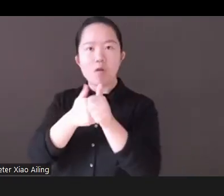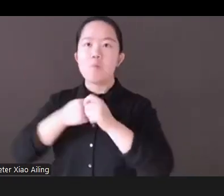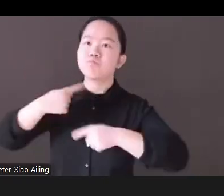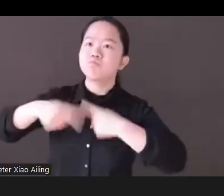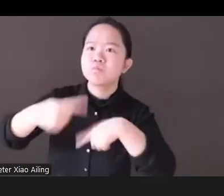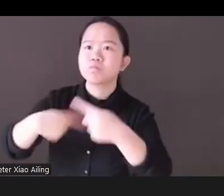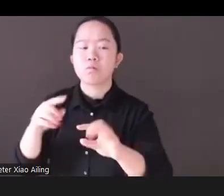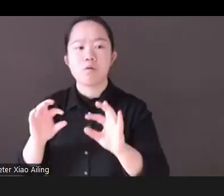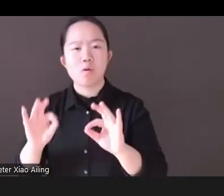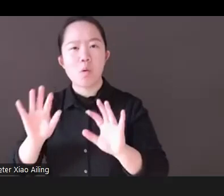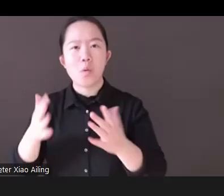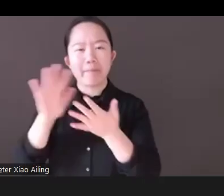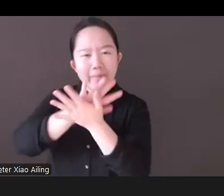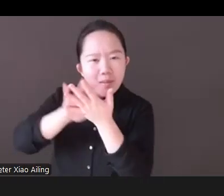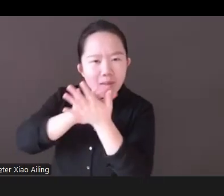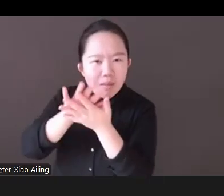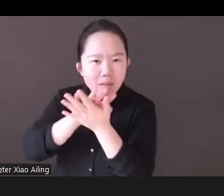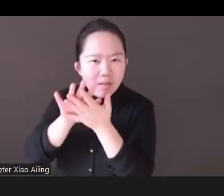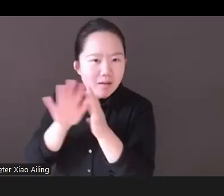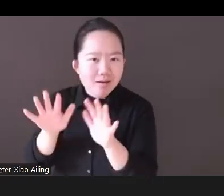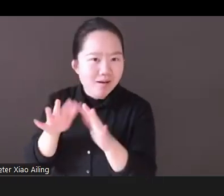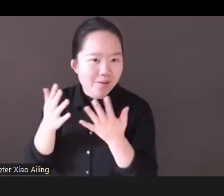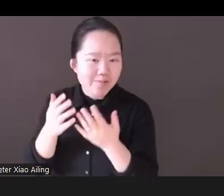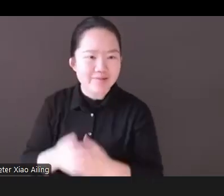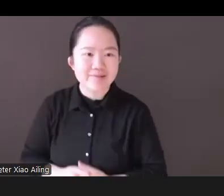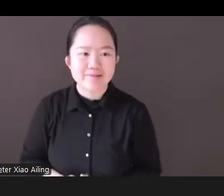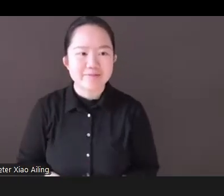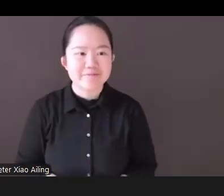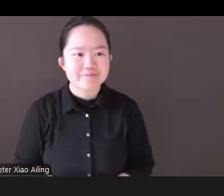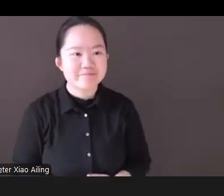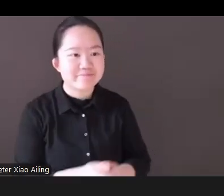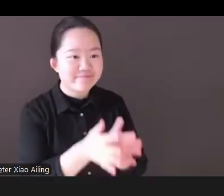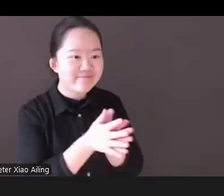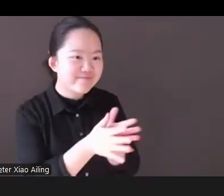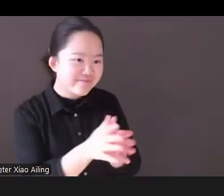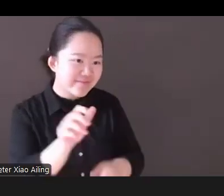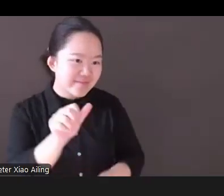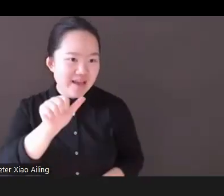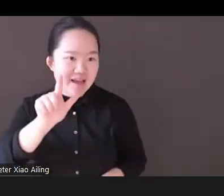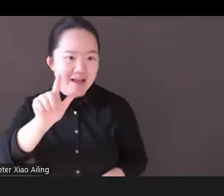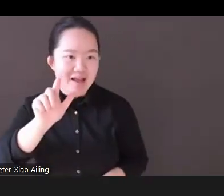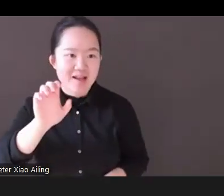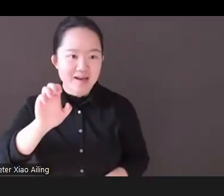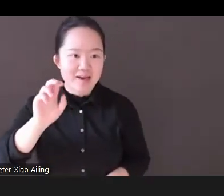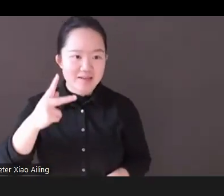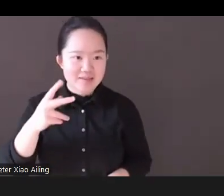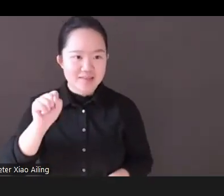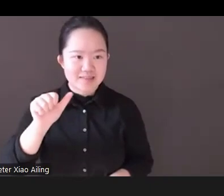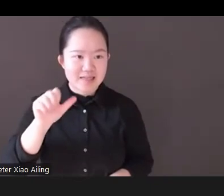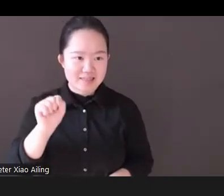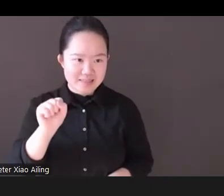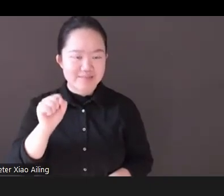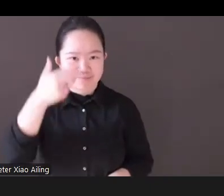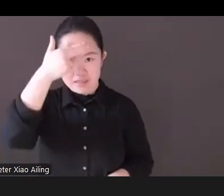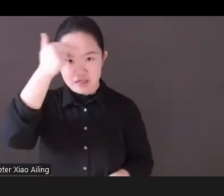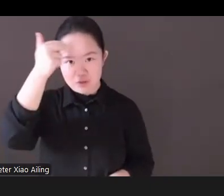for inviting me for this webinar. In Lithuania, we did a lot of work